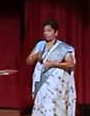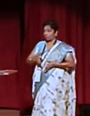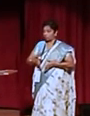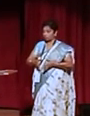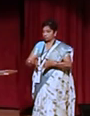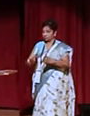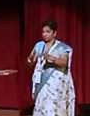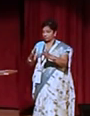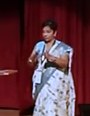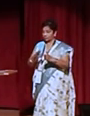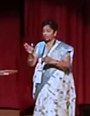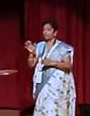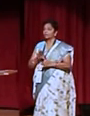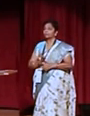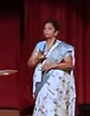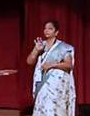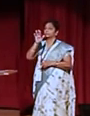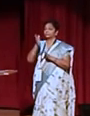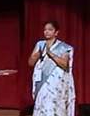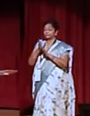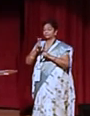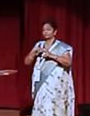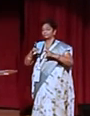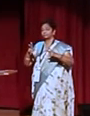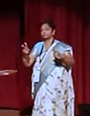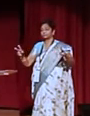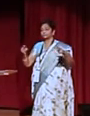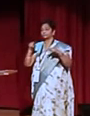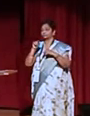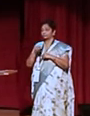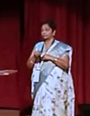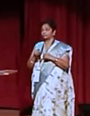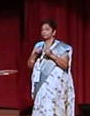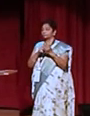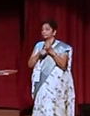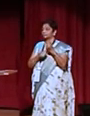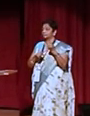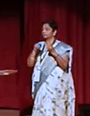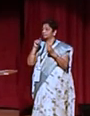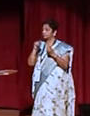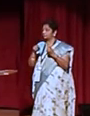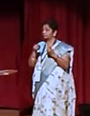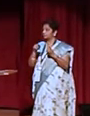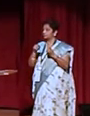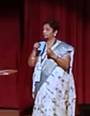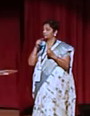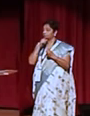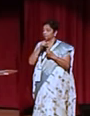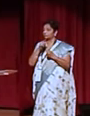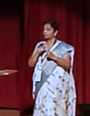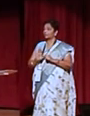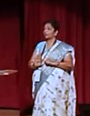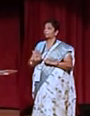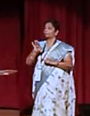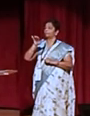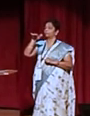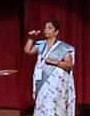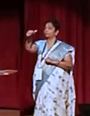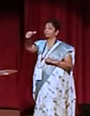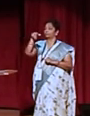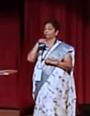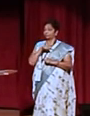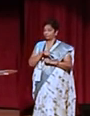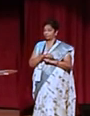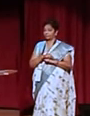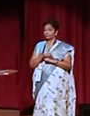animals, buildings, etc. Only then the wide variety of drawings and diagrams used in